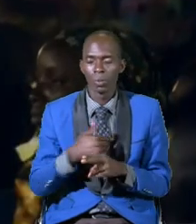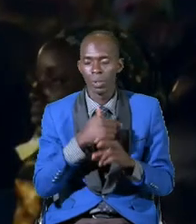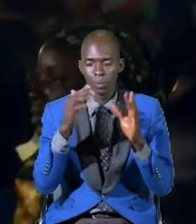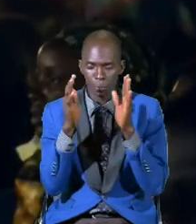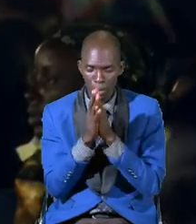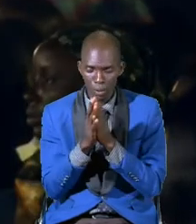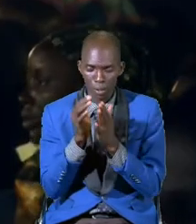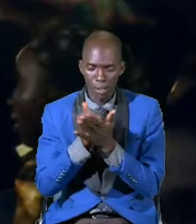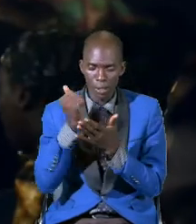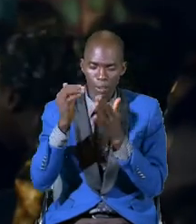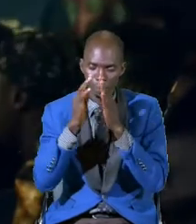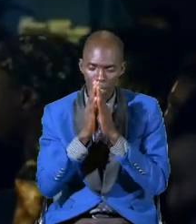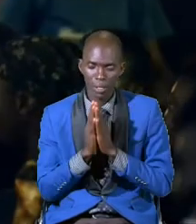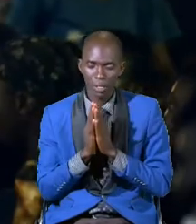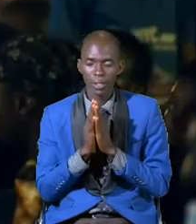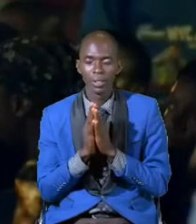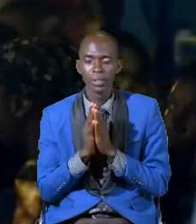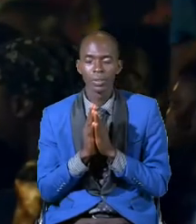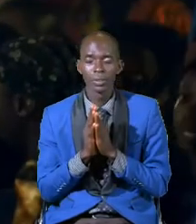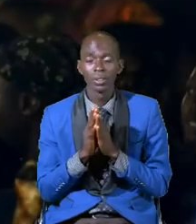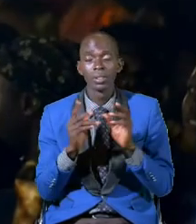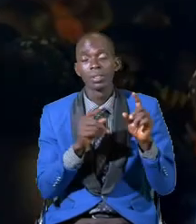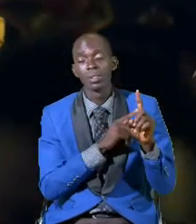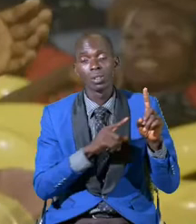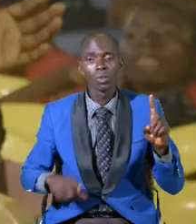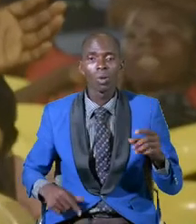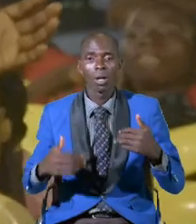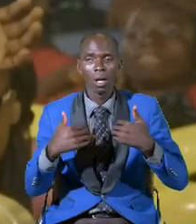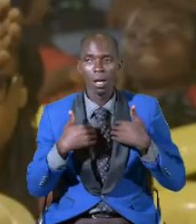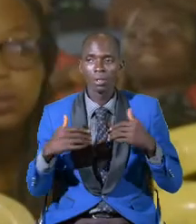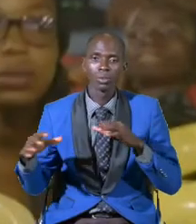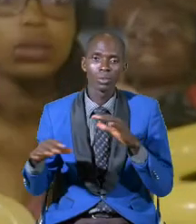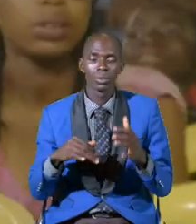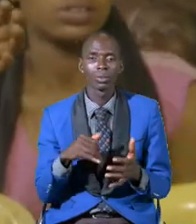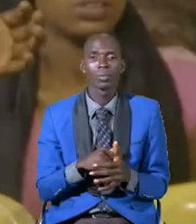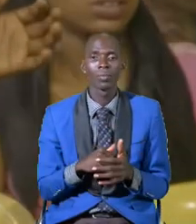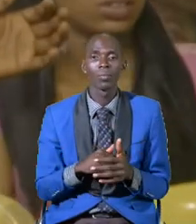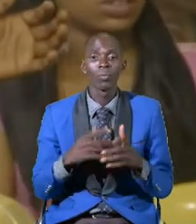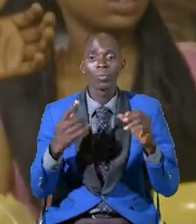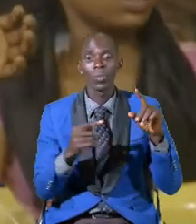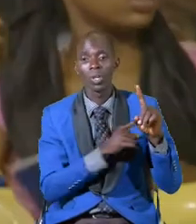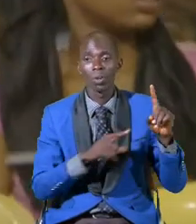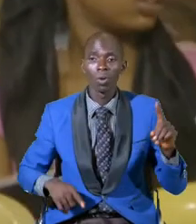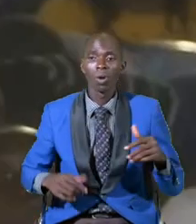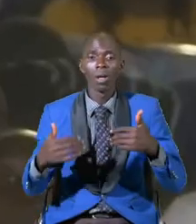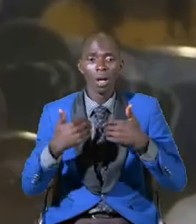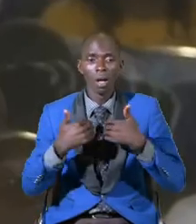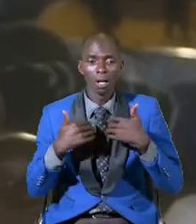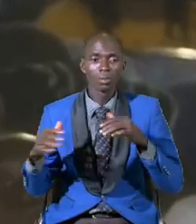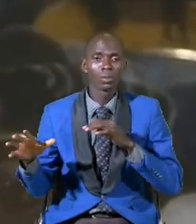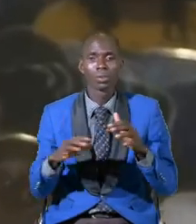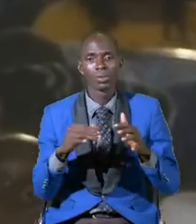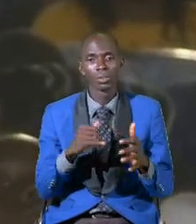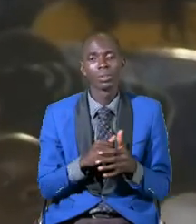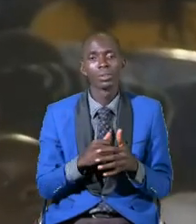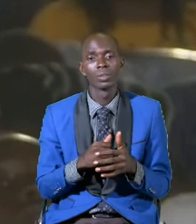pray. The Lord has done it. I said the Lord has done it.